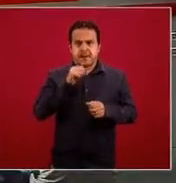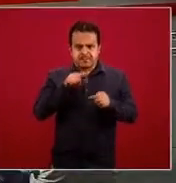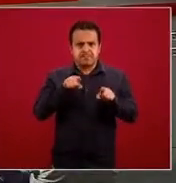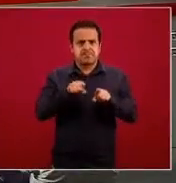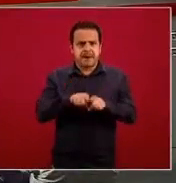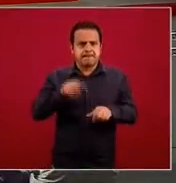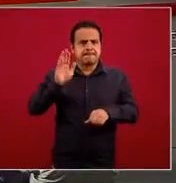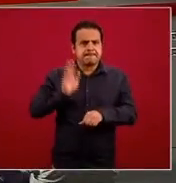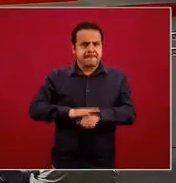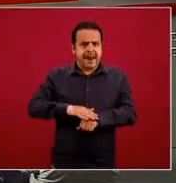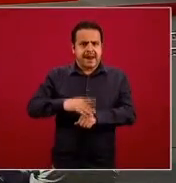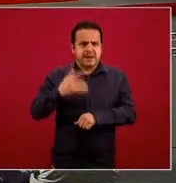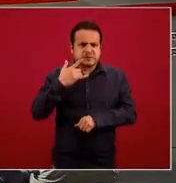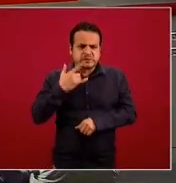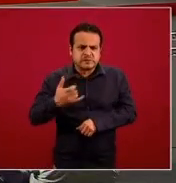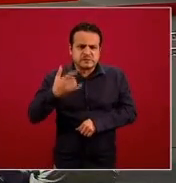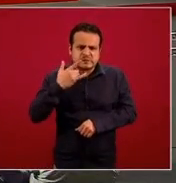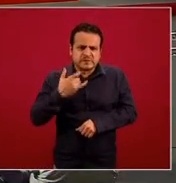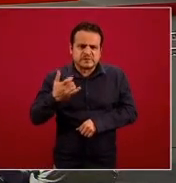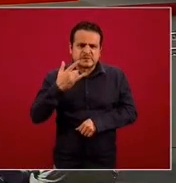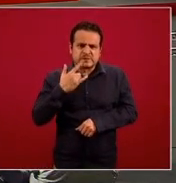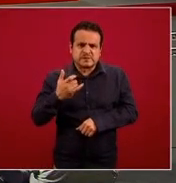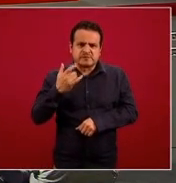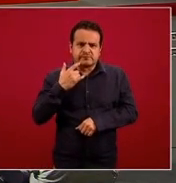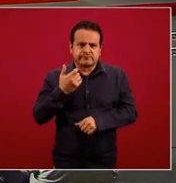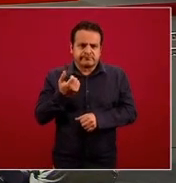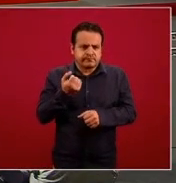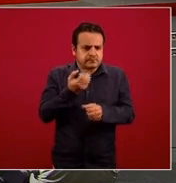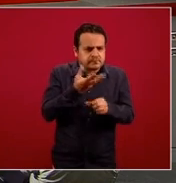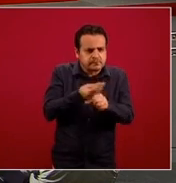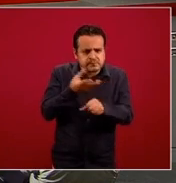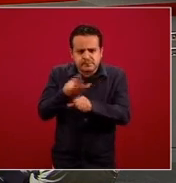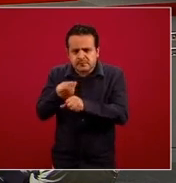and we officially declared it 2 weeks in advance.